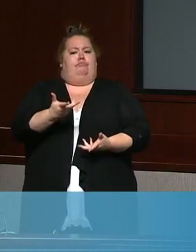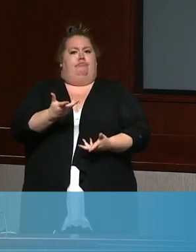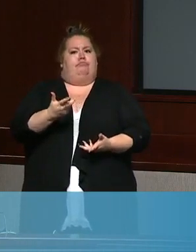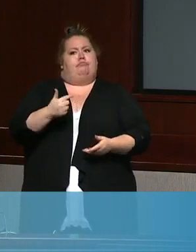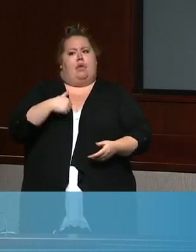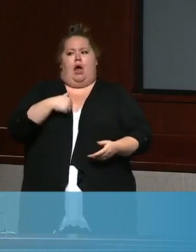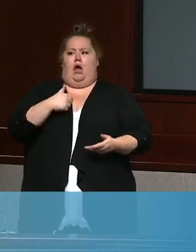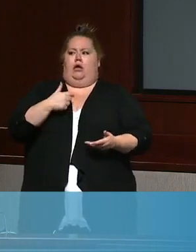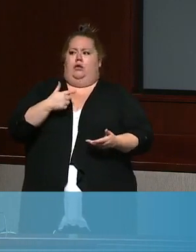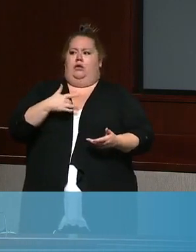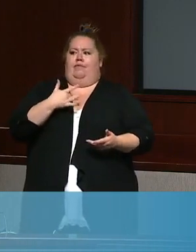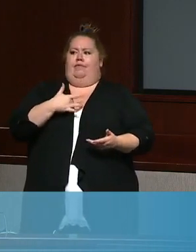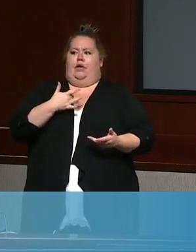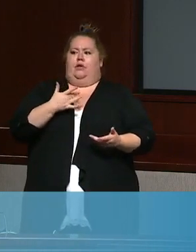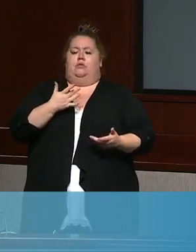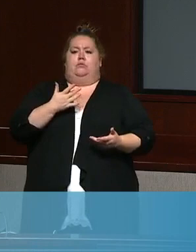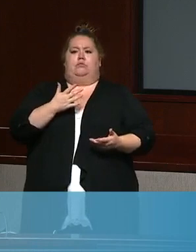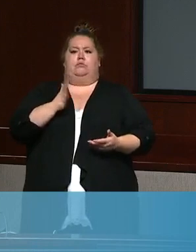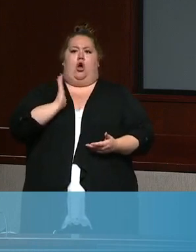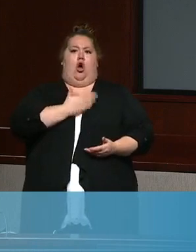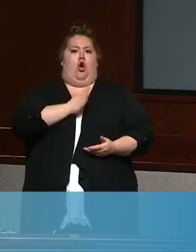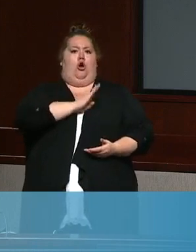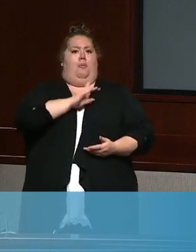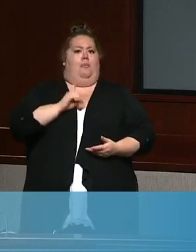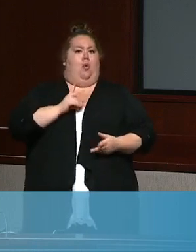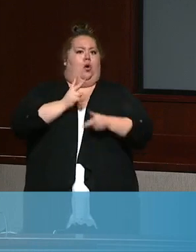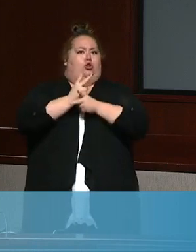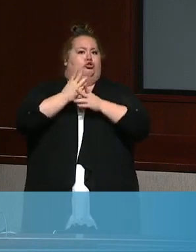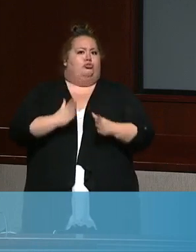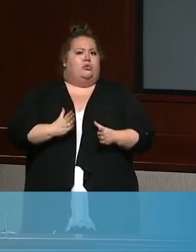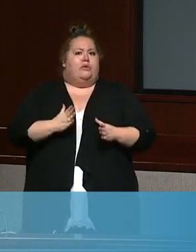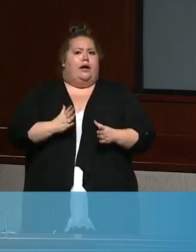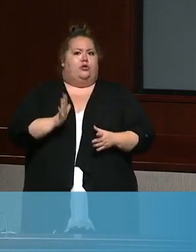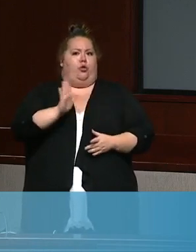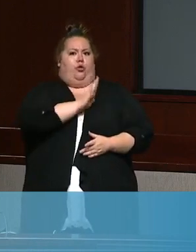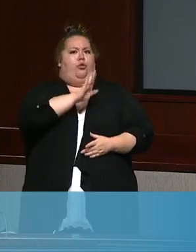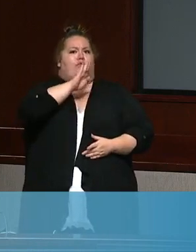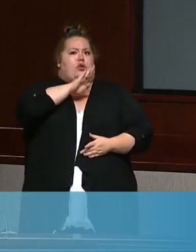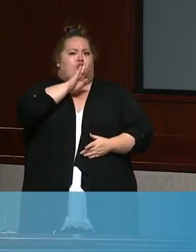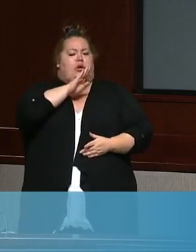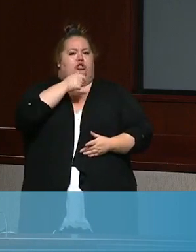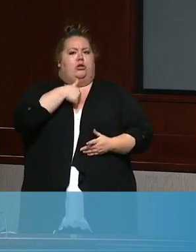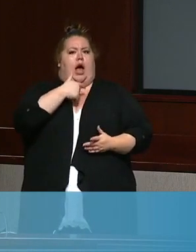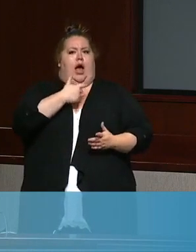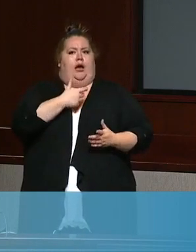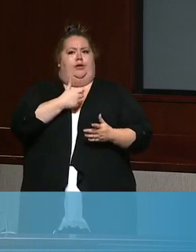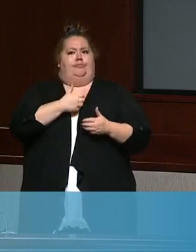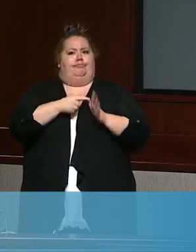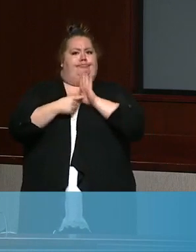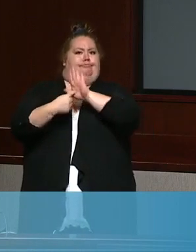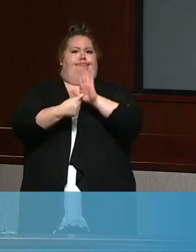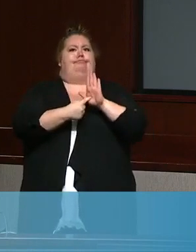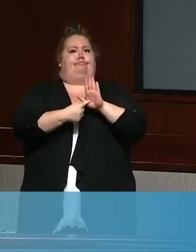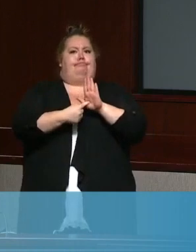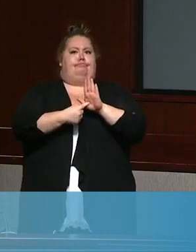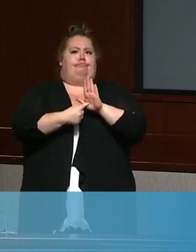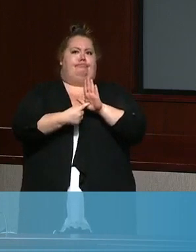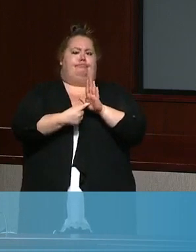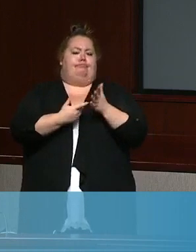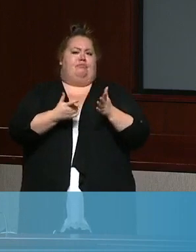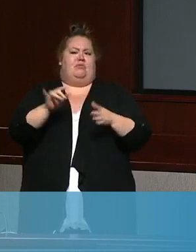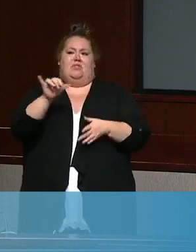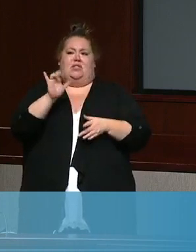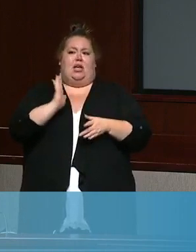the frustration of our Board of Supervisors in this, and the frustration that all of our small